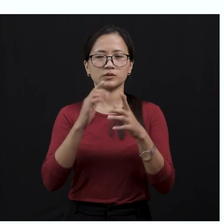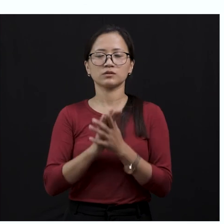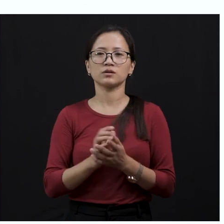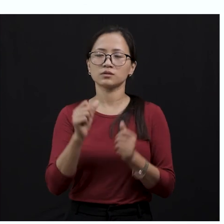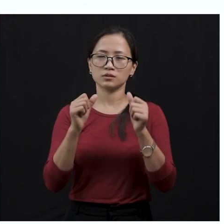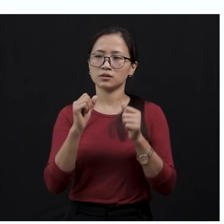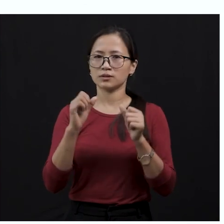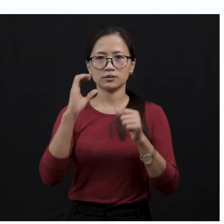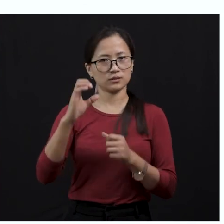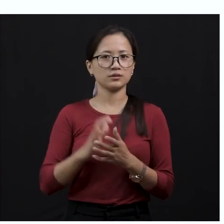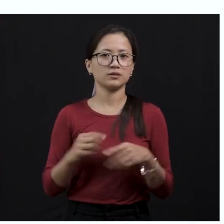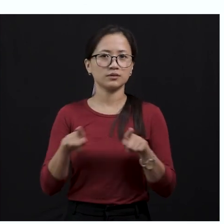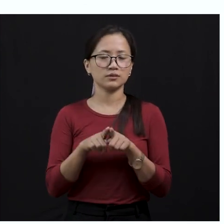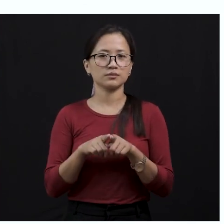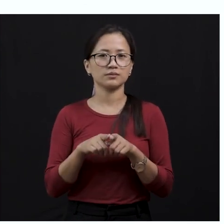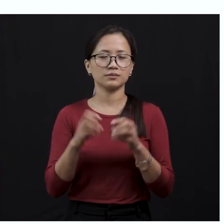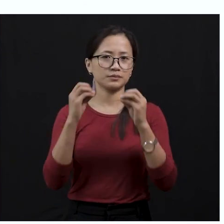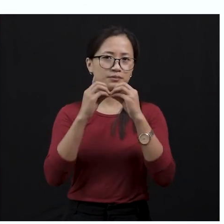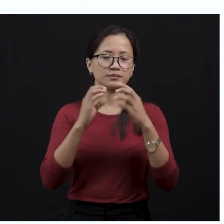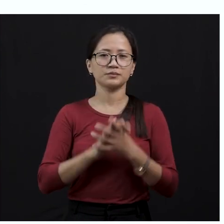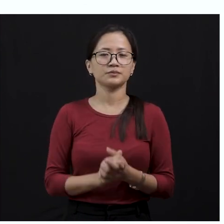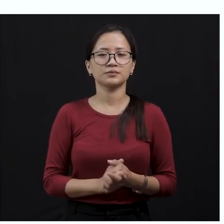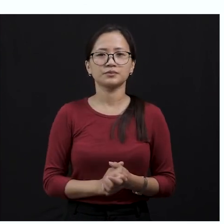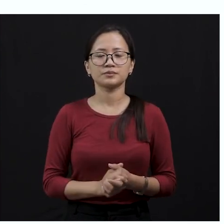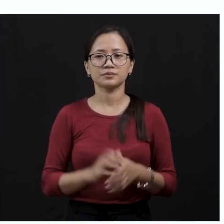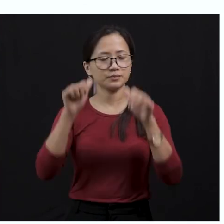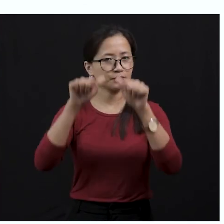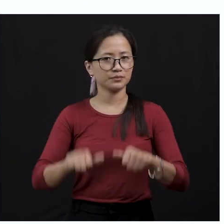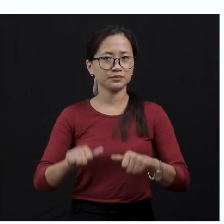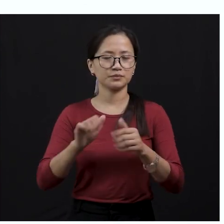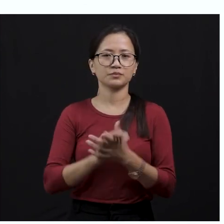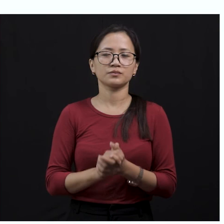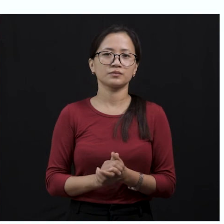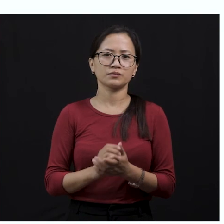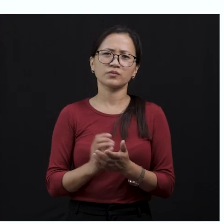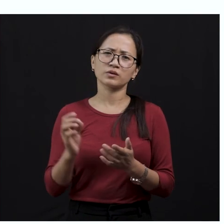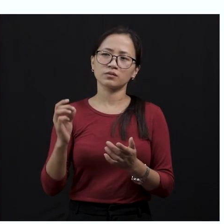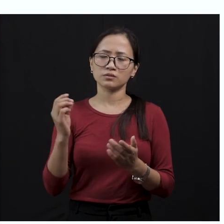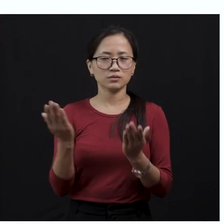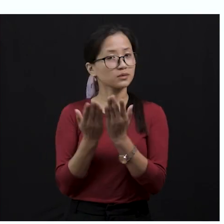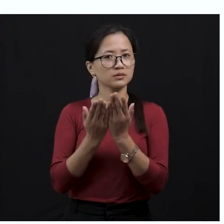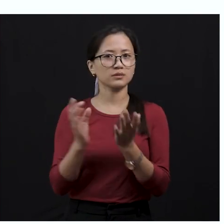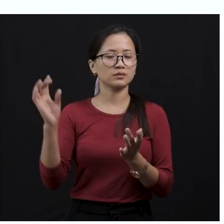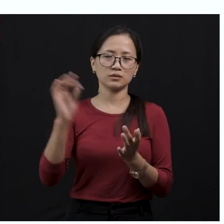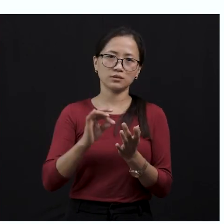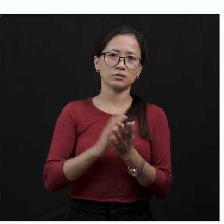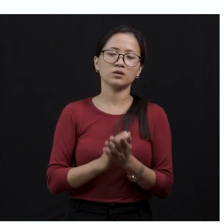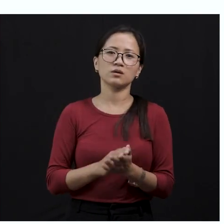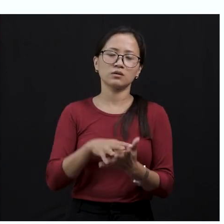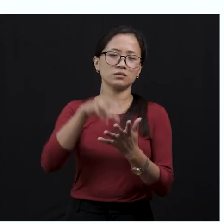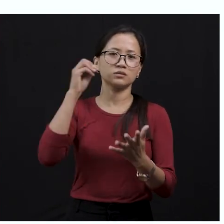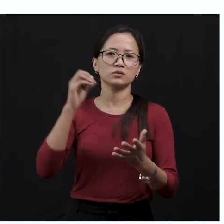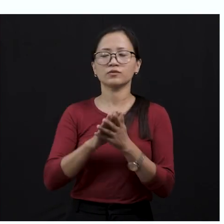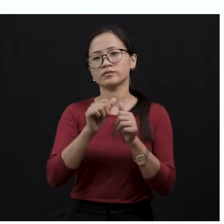with the help of C and B, you would be able to revise whatever we have learned so